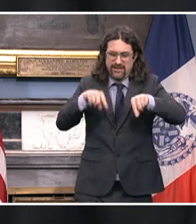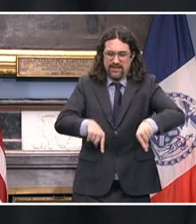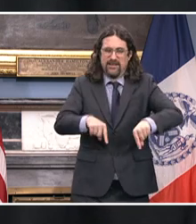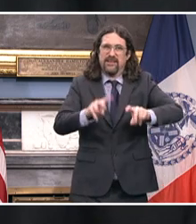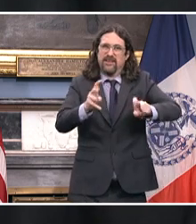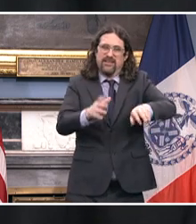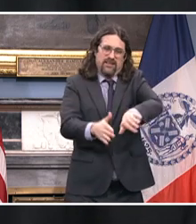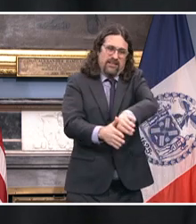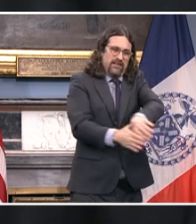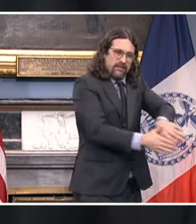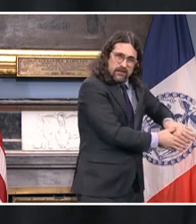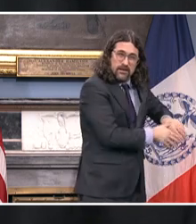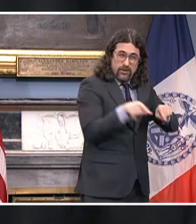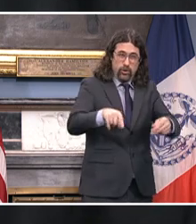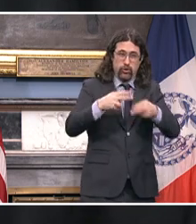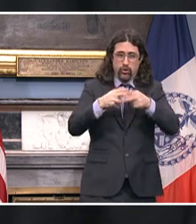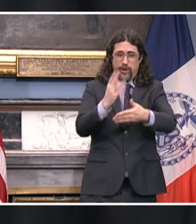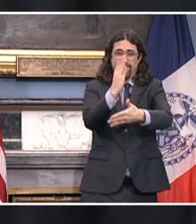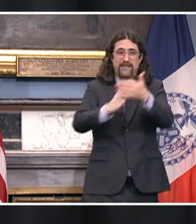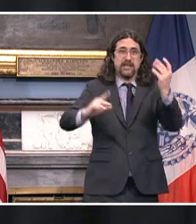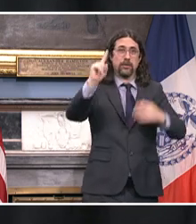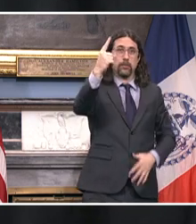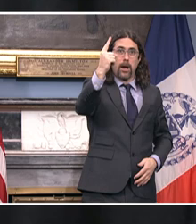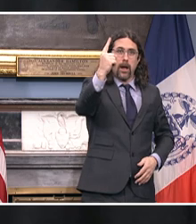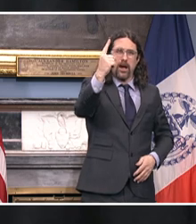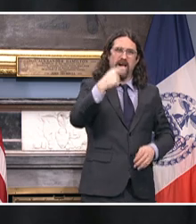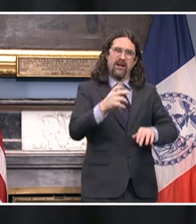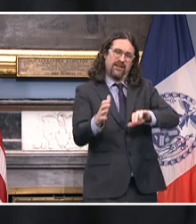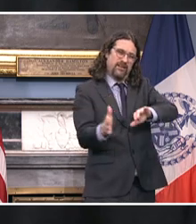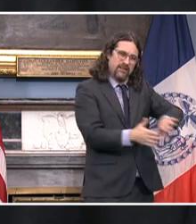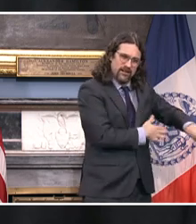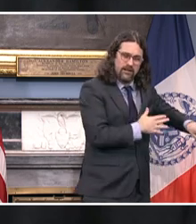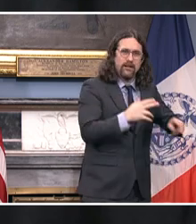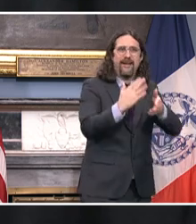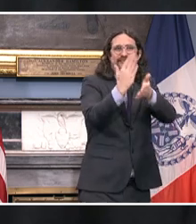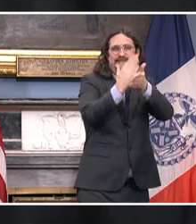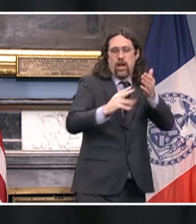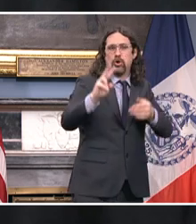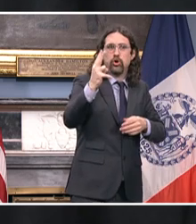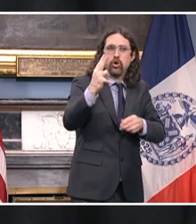we're going to be planning for that phase, and this facility will be a part of that phase, too.